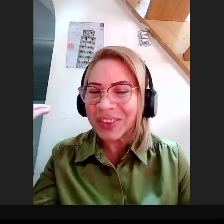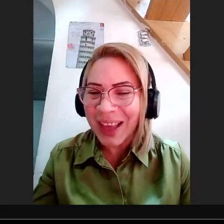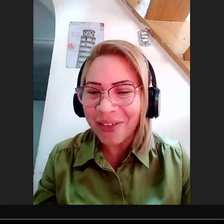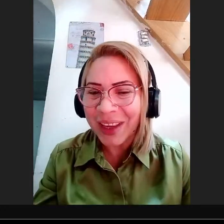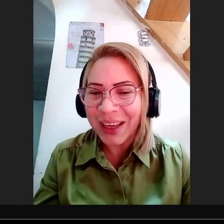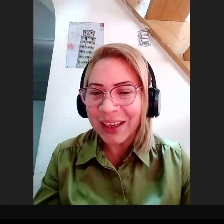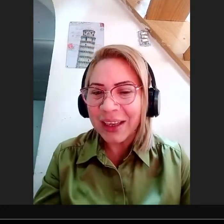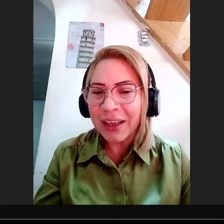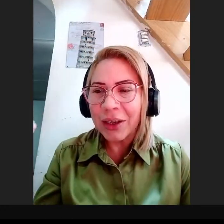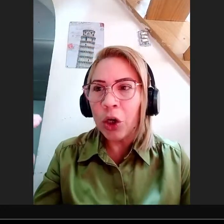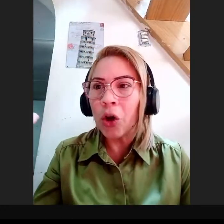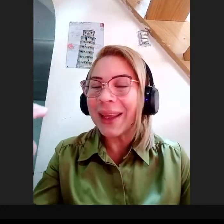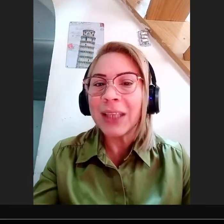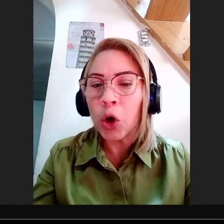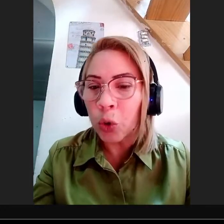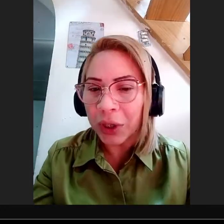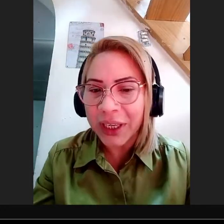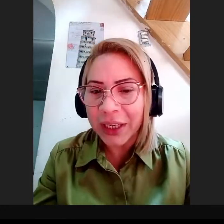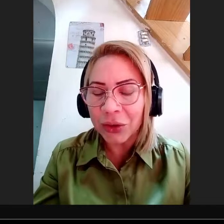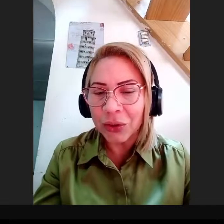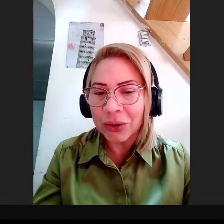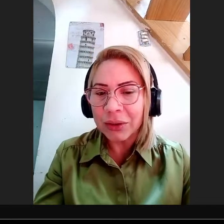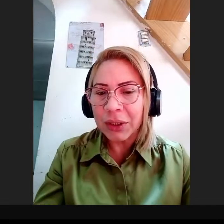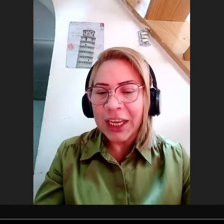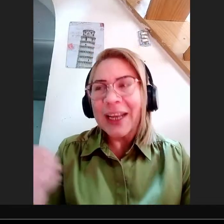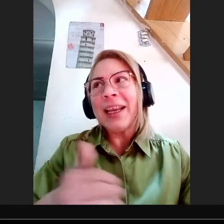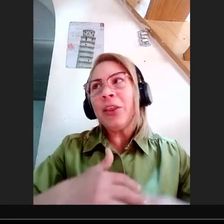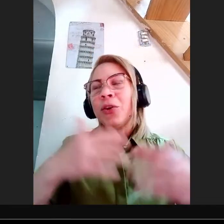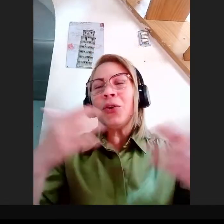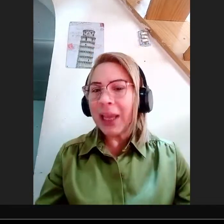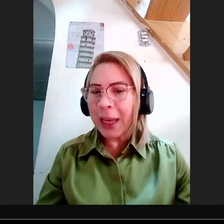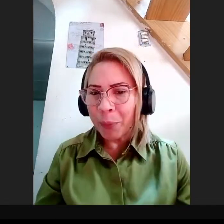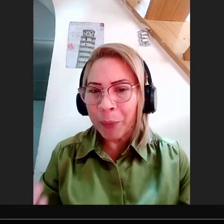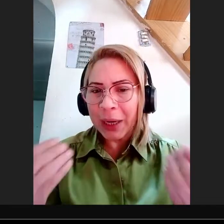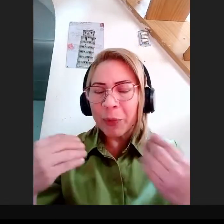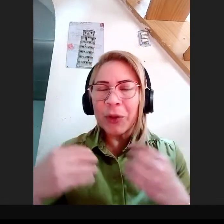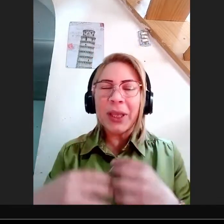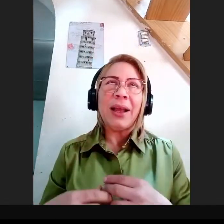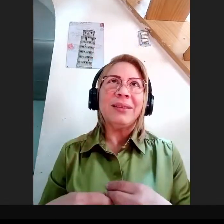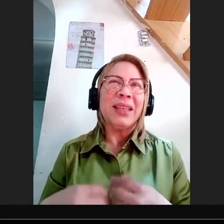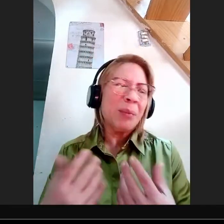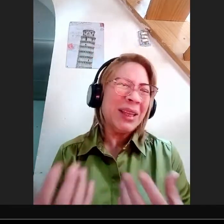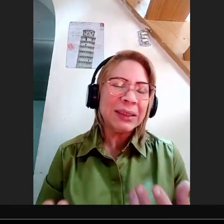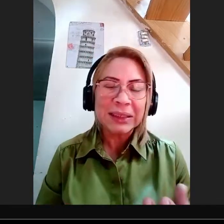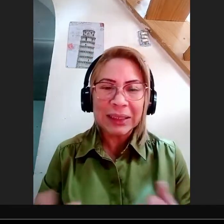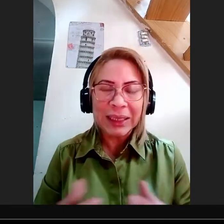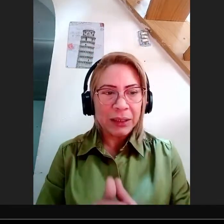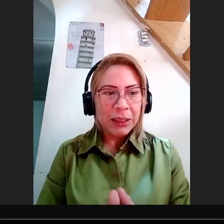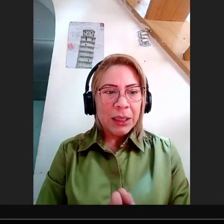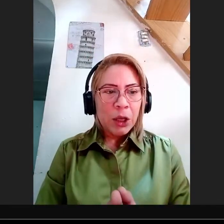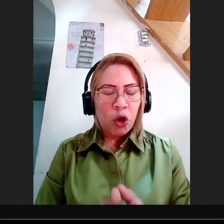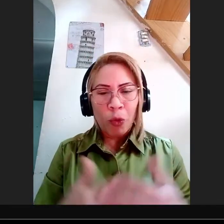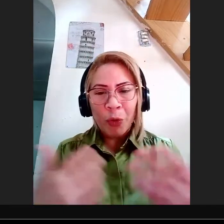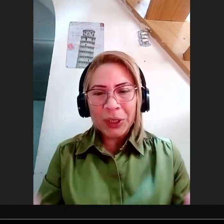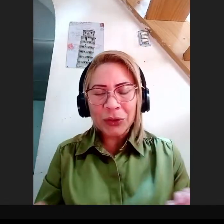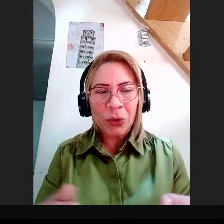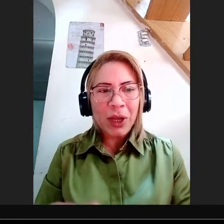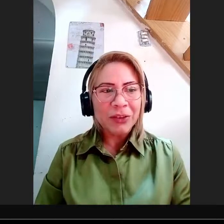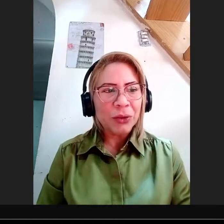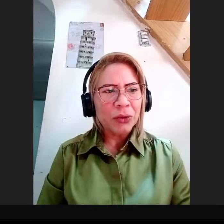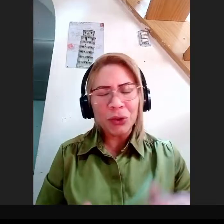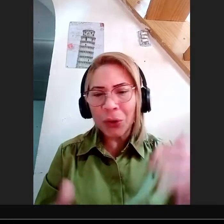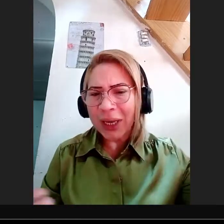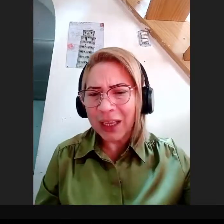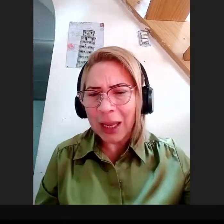no internet available, and people are unaware of what is happening. I will give you an example so as to